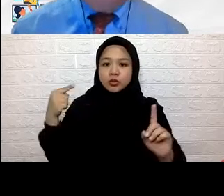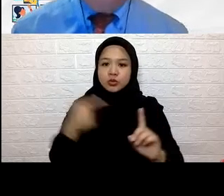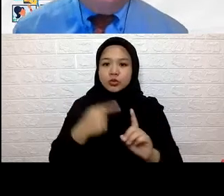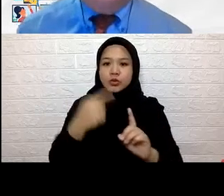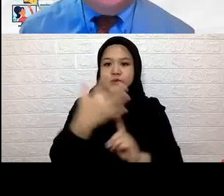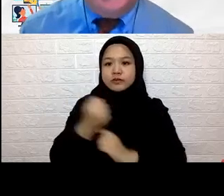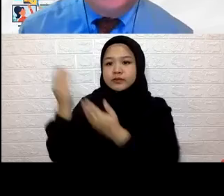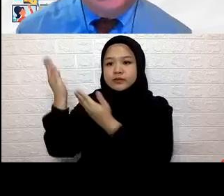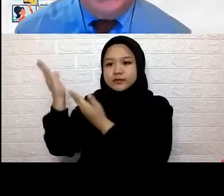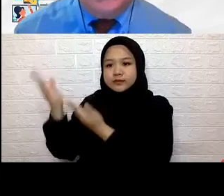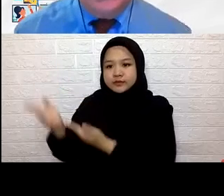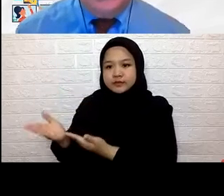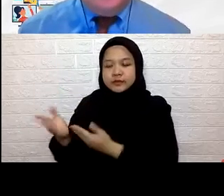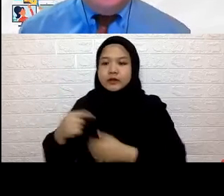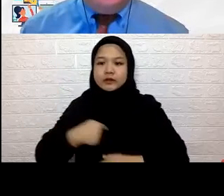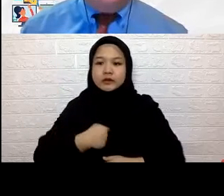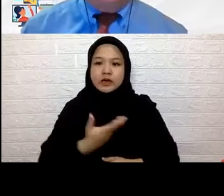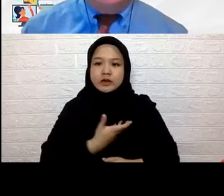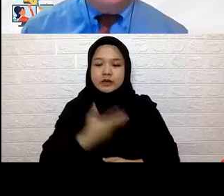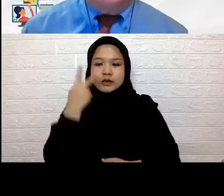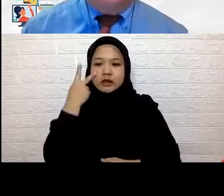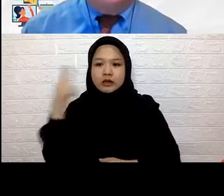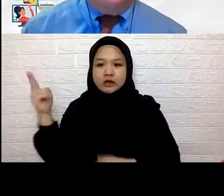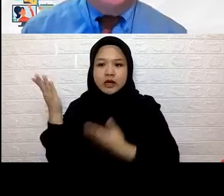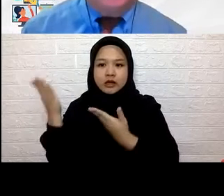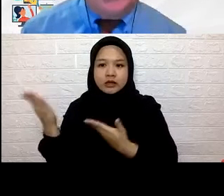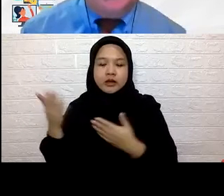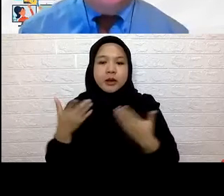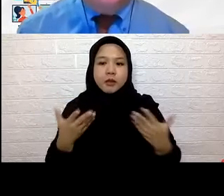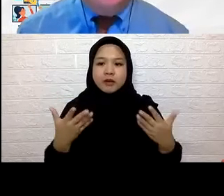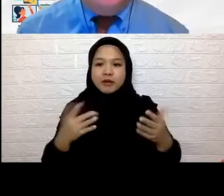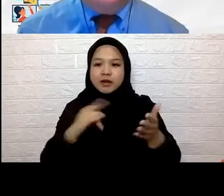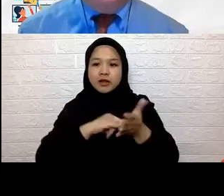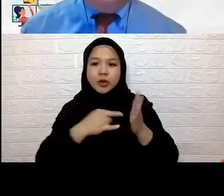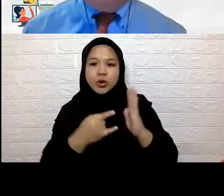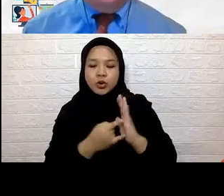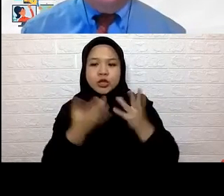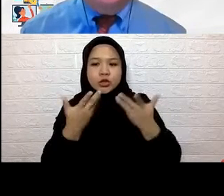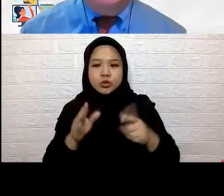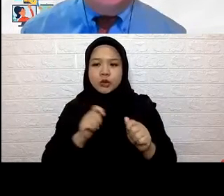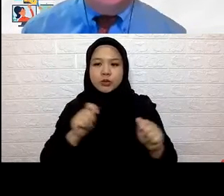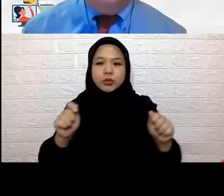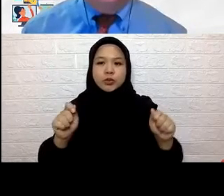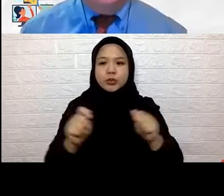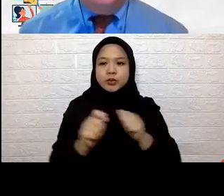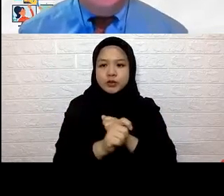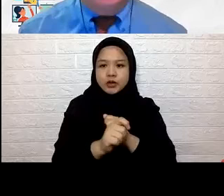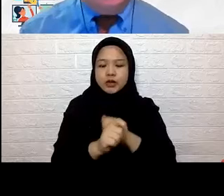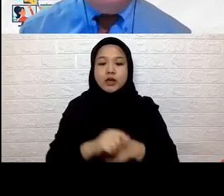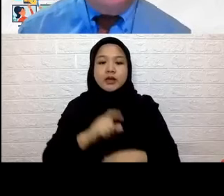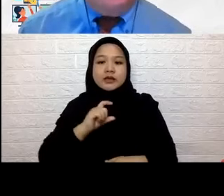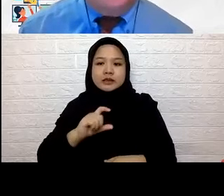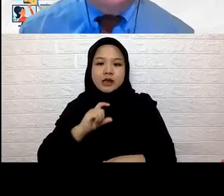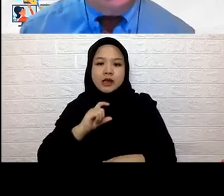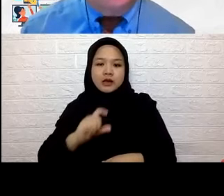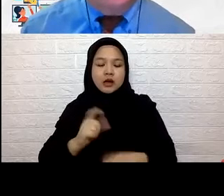the ways in which technology has altered or changed the nature of social services and